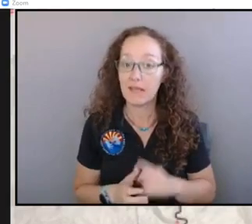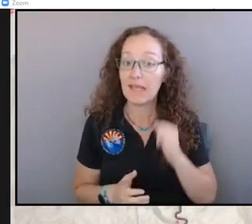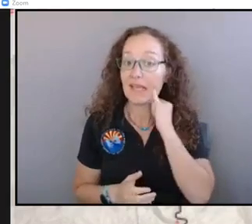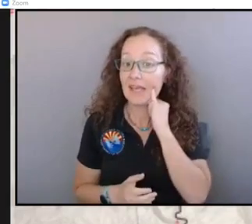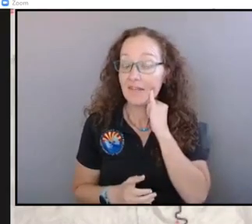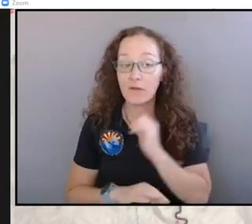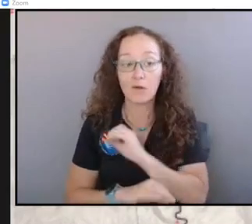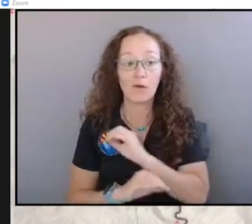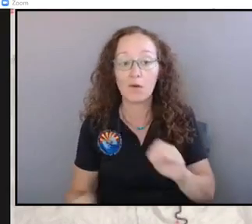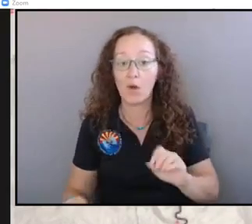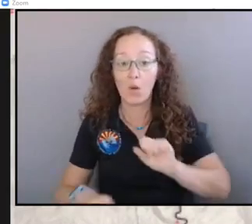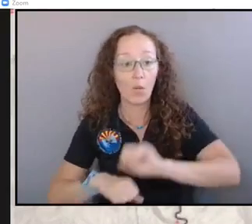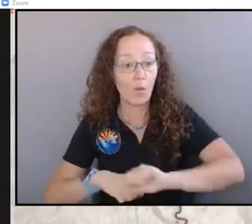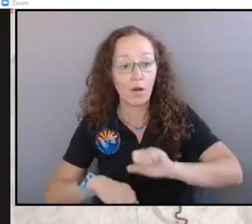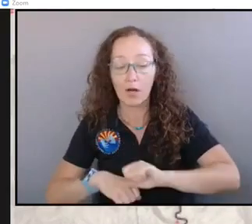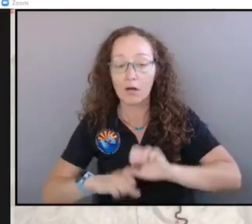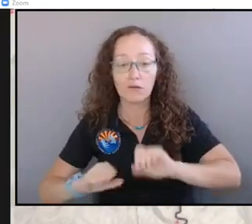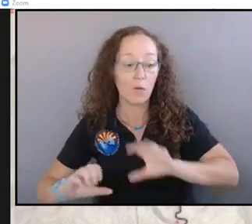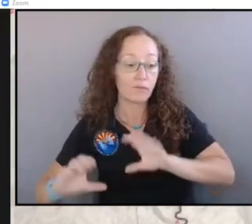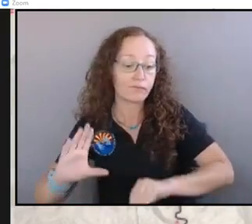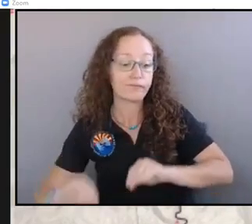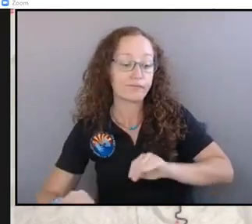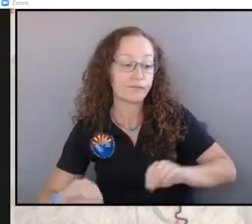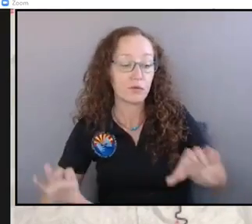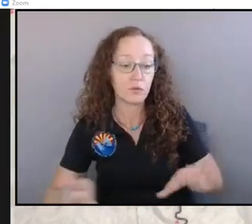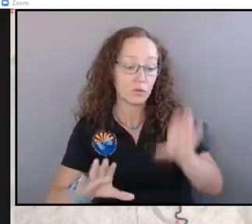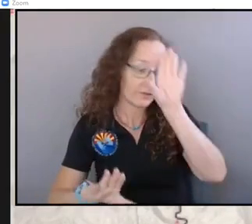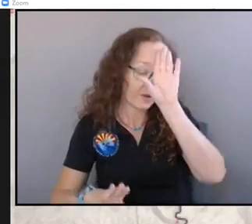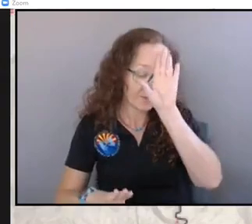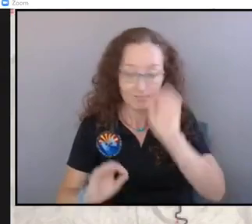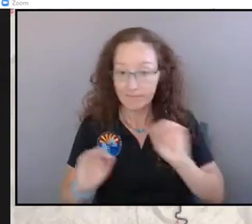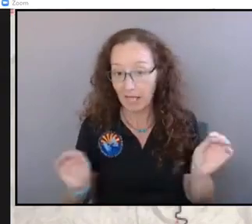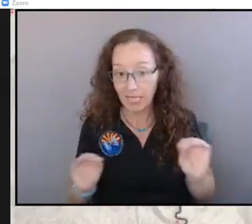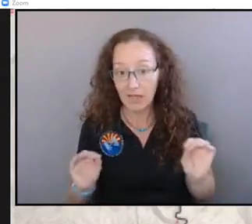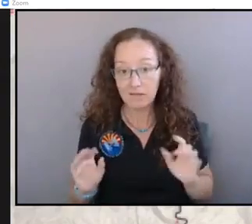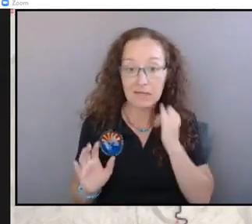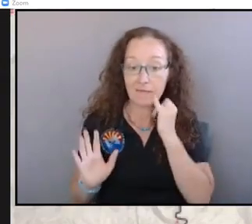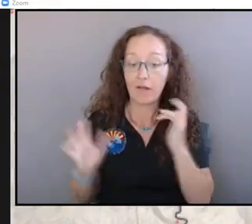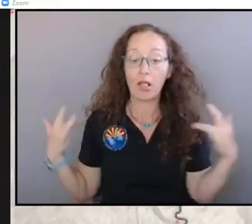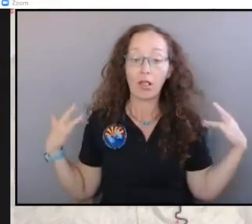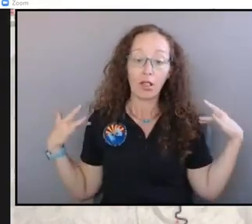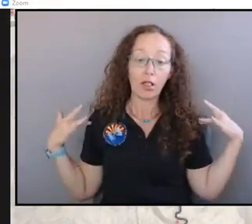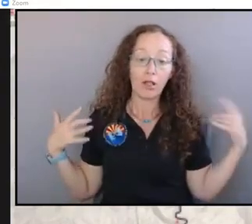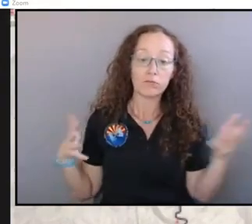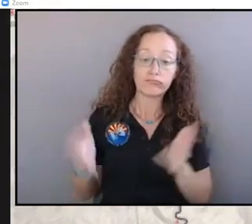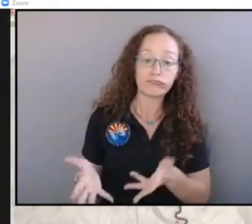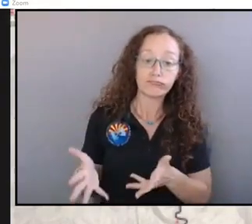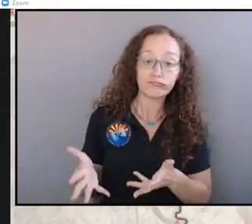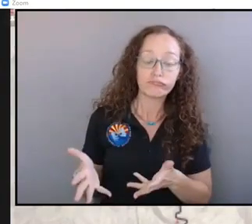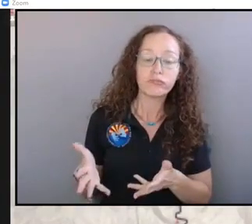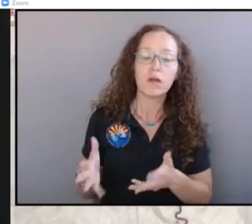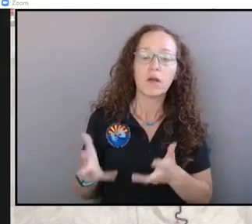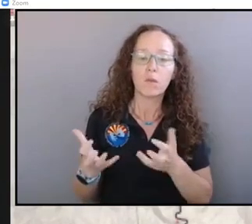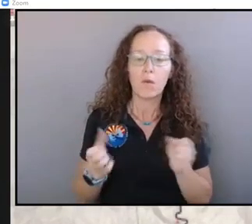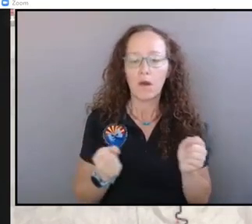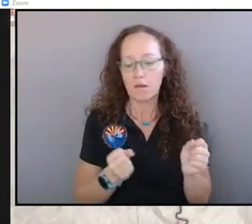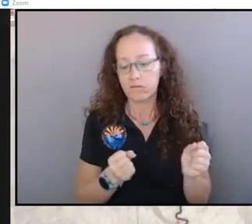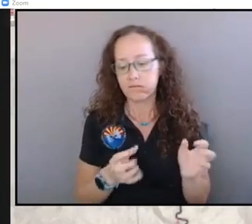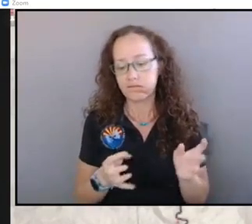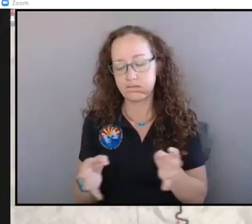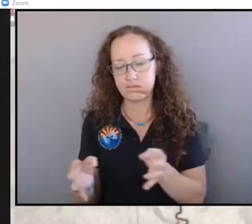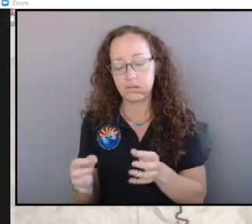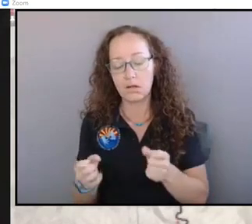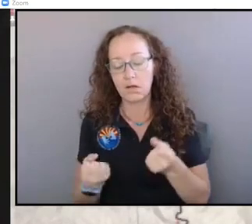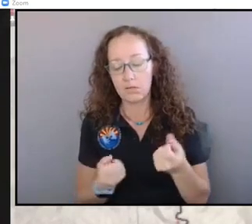from the teams. It's going to want to go to the west and primarily to the north,